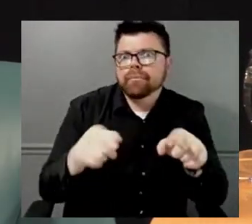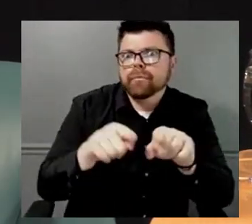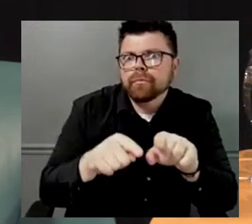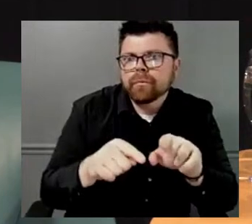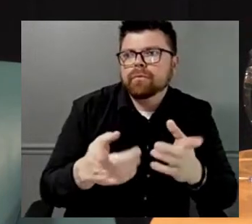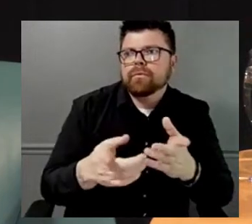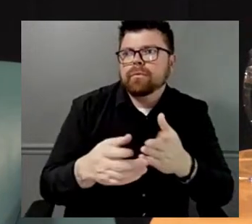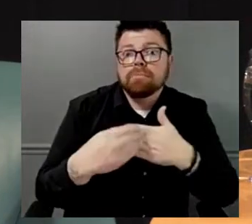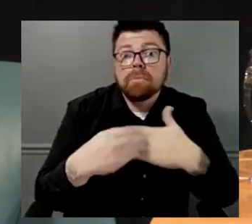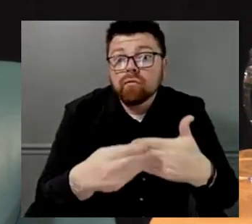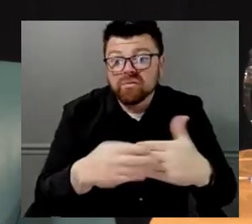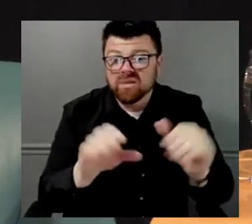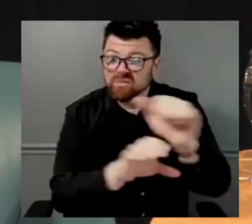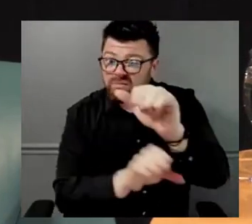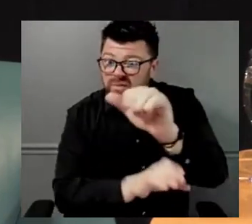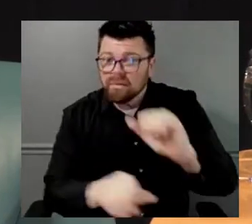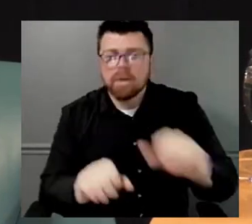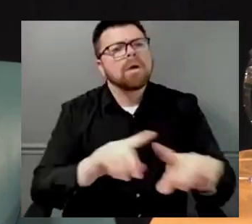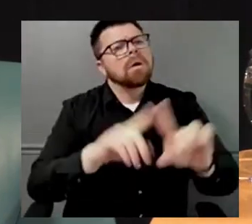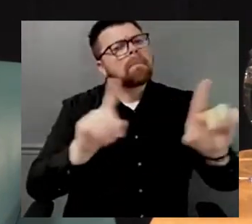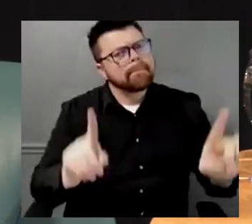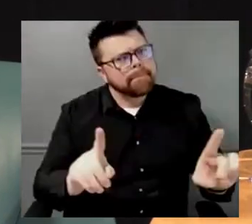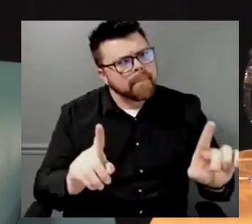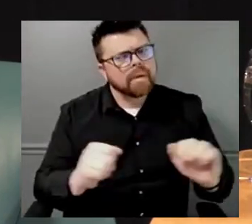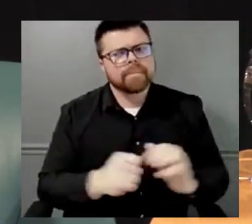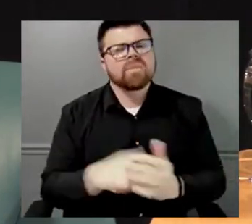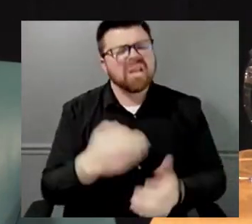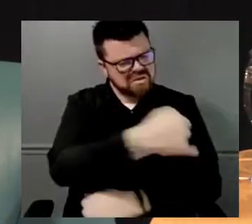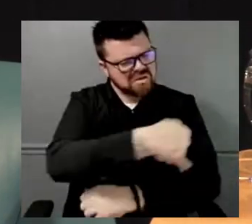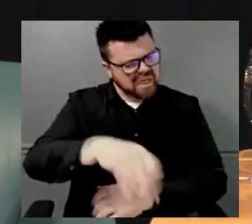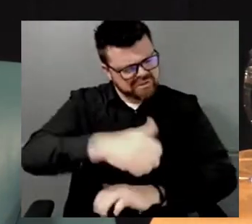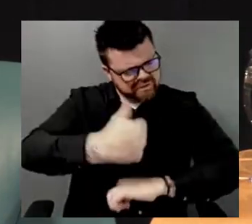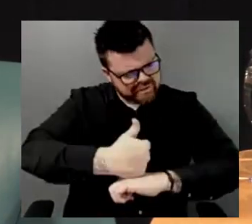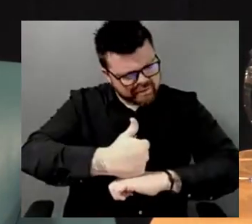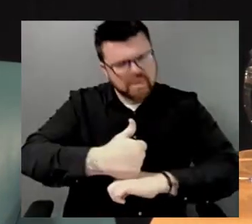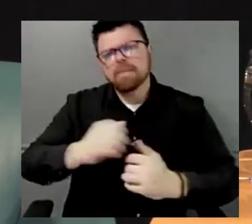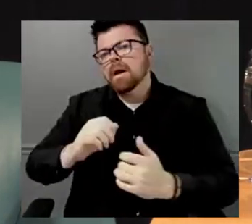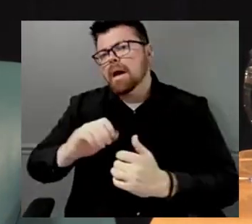lot that we can compromise on and how we write opinions.